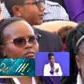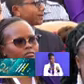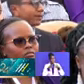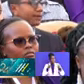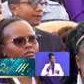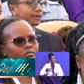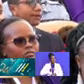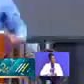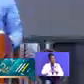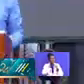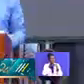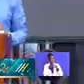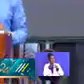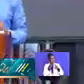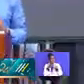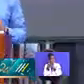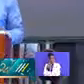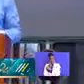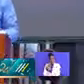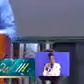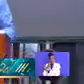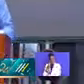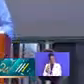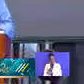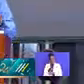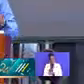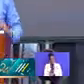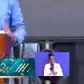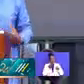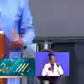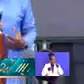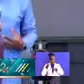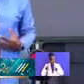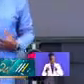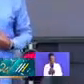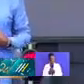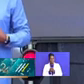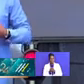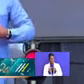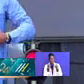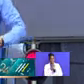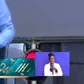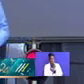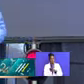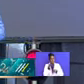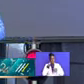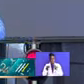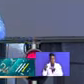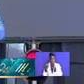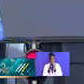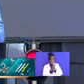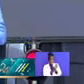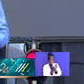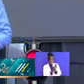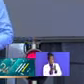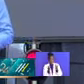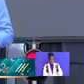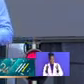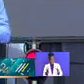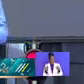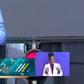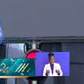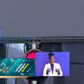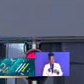are all coming from different dimension somebody say different dimension for example when I